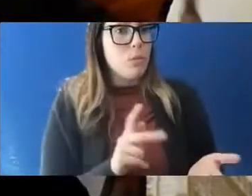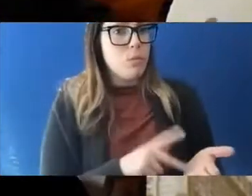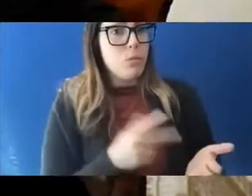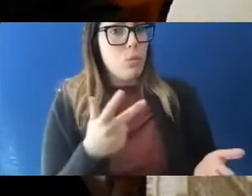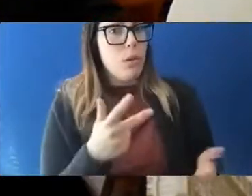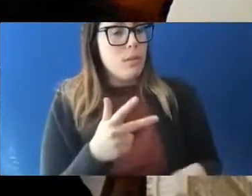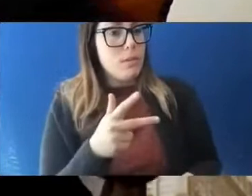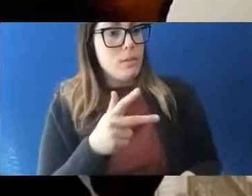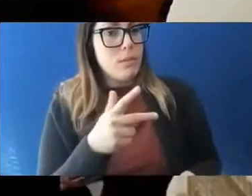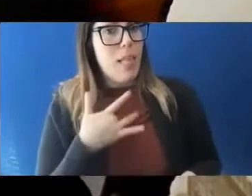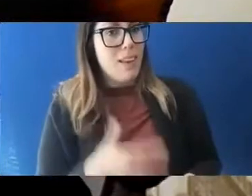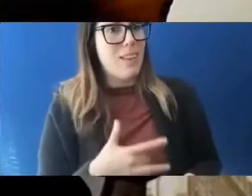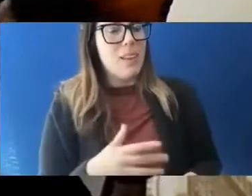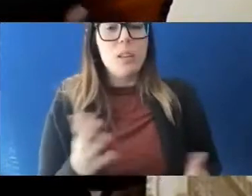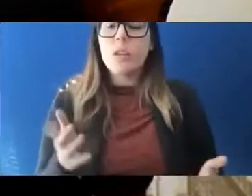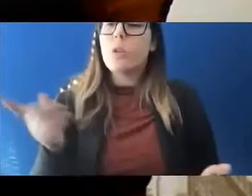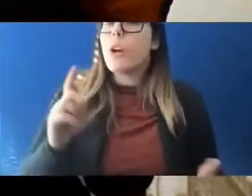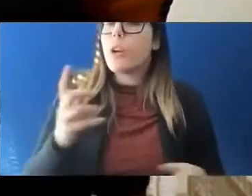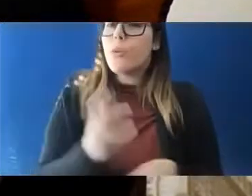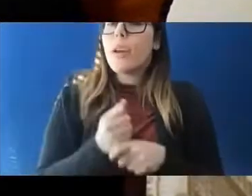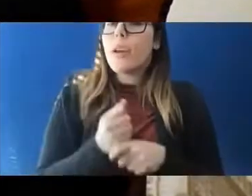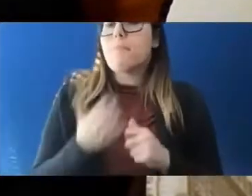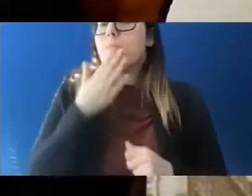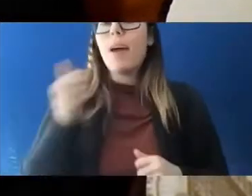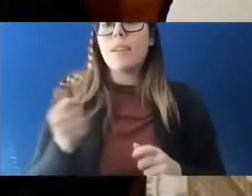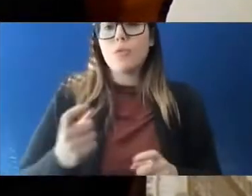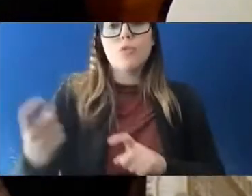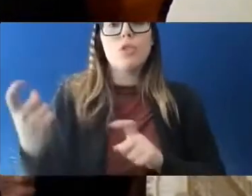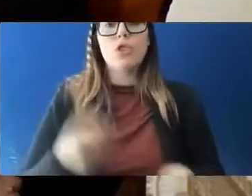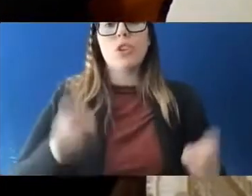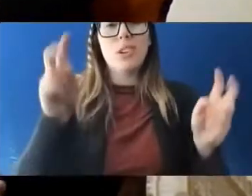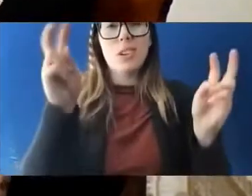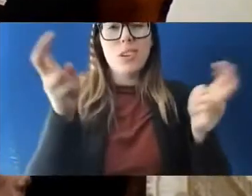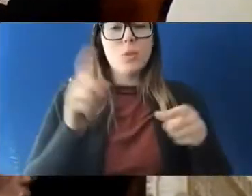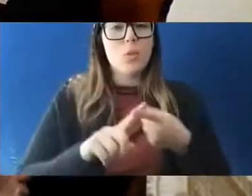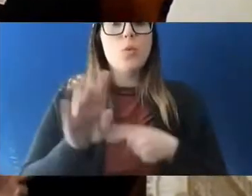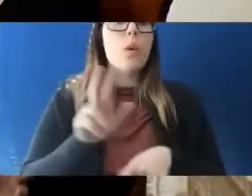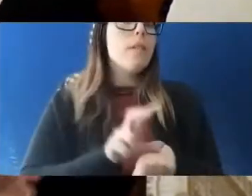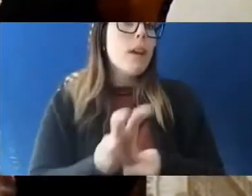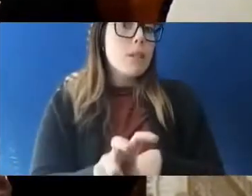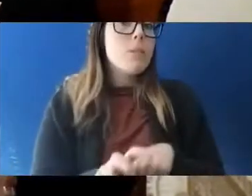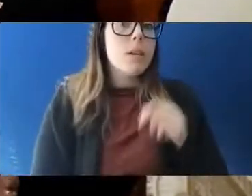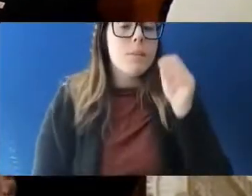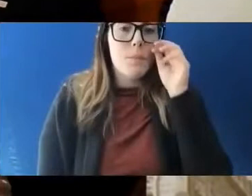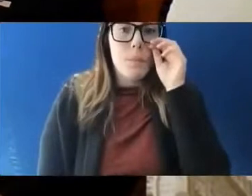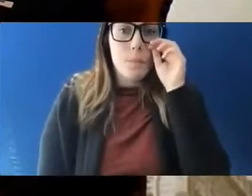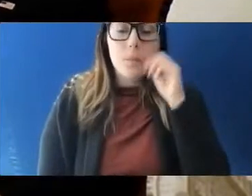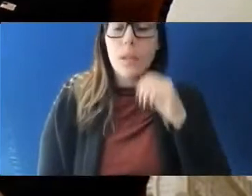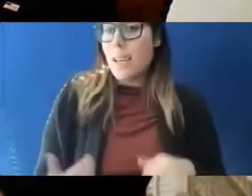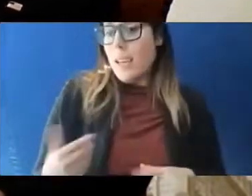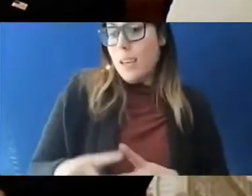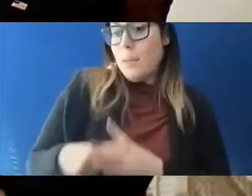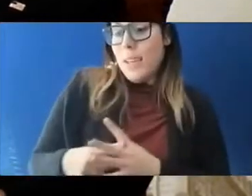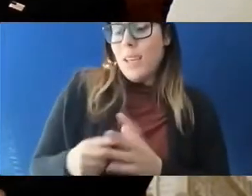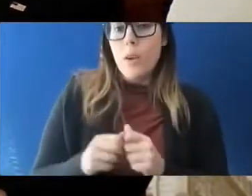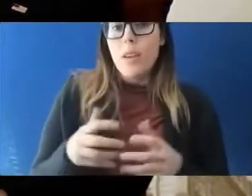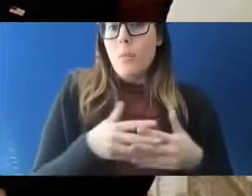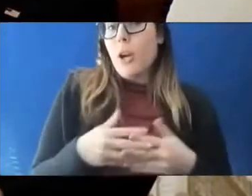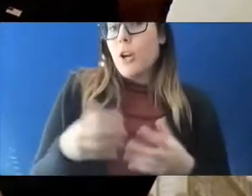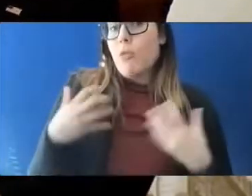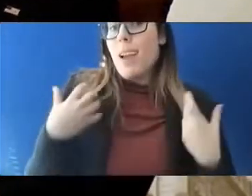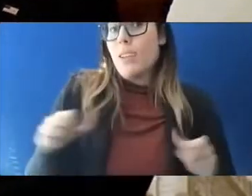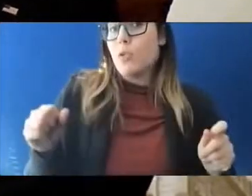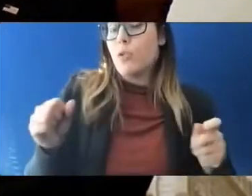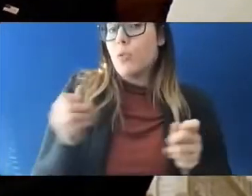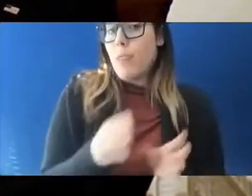about, where do you get the greatest yield for your investment? What we did at the beginning with the American Rescue Plan, in addition to